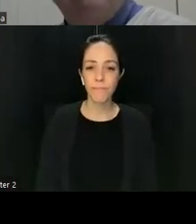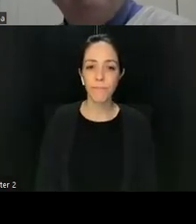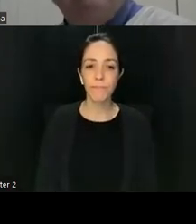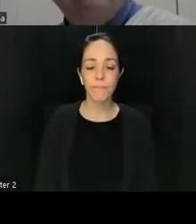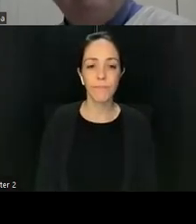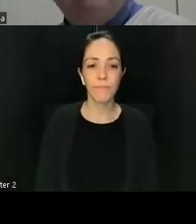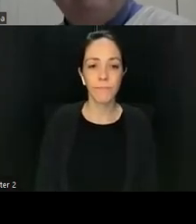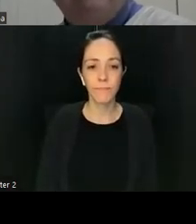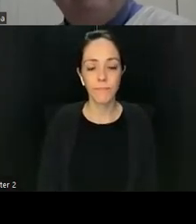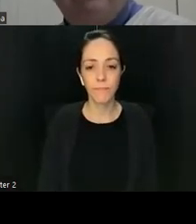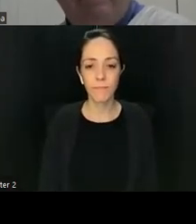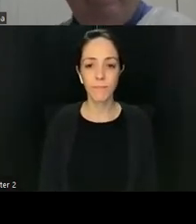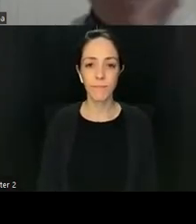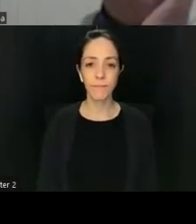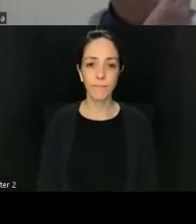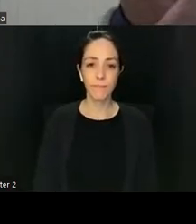let's see.